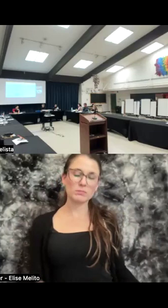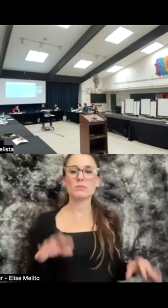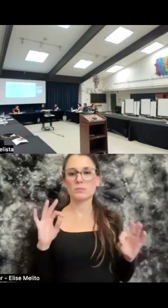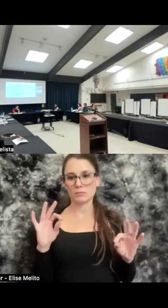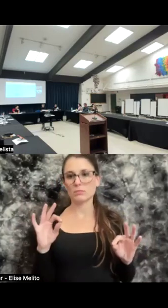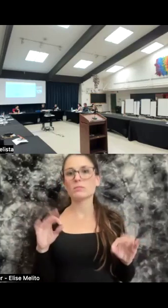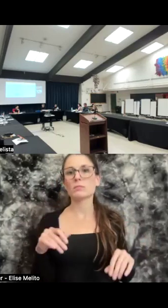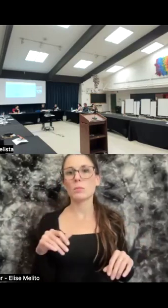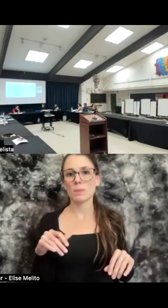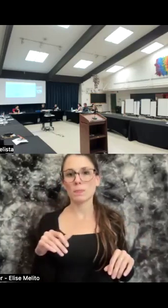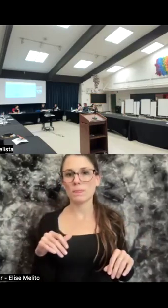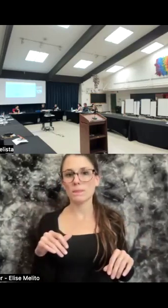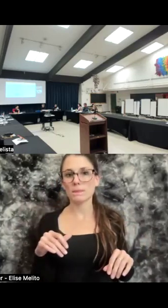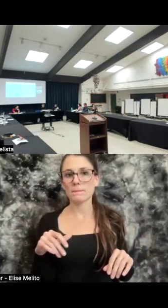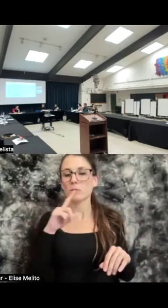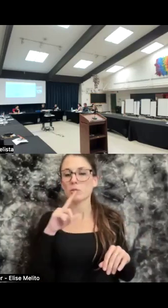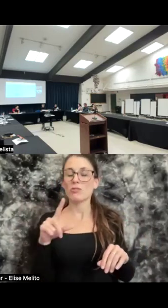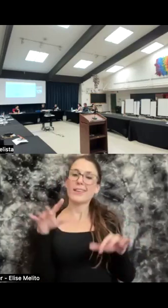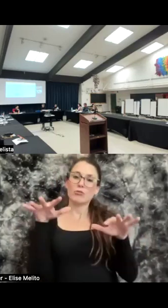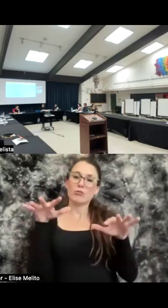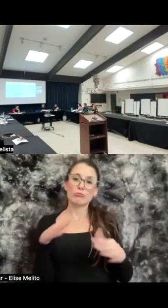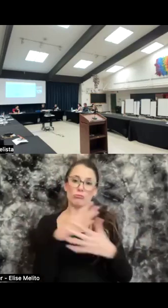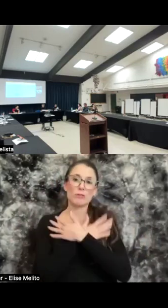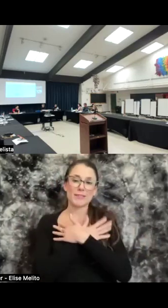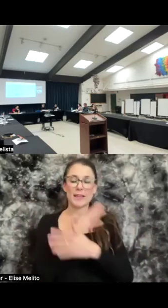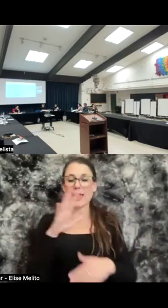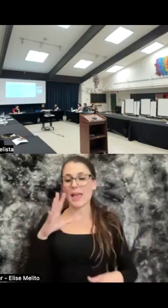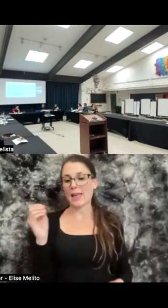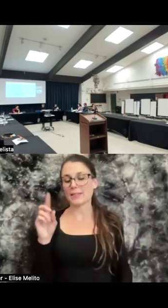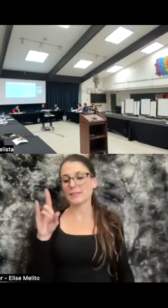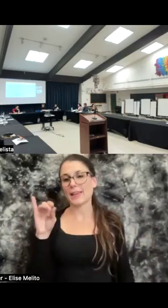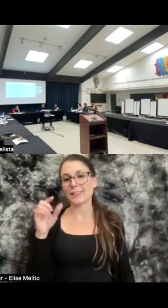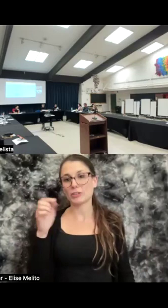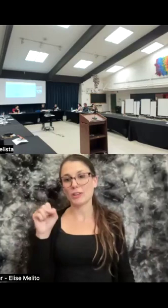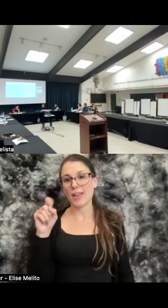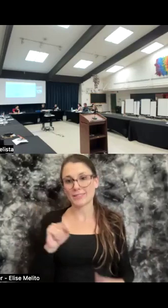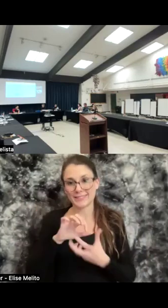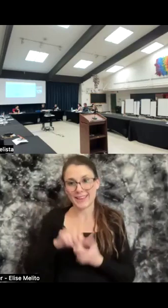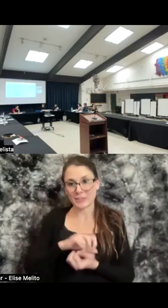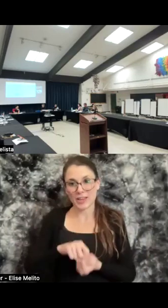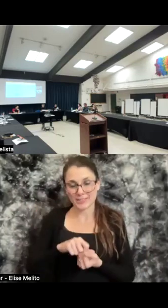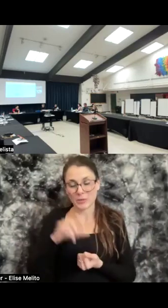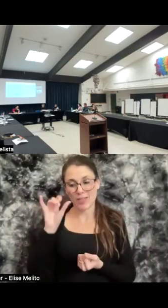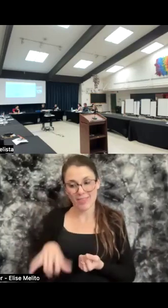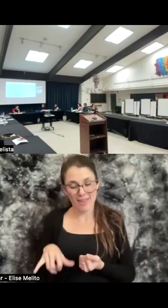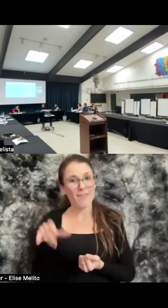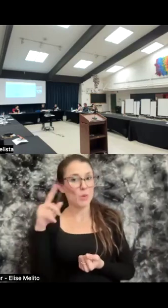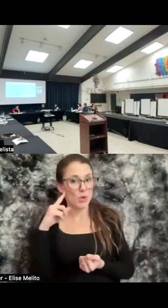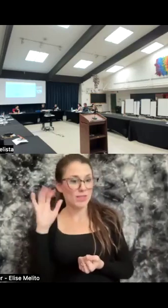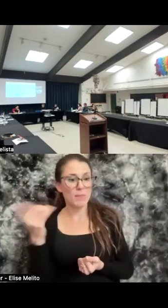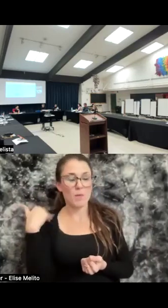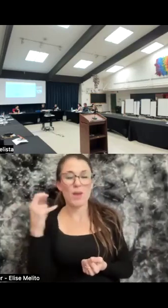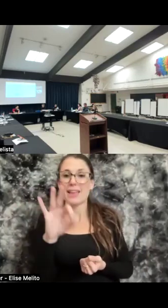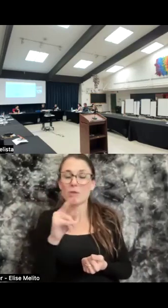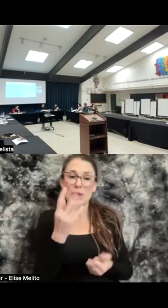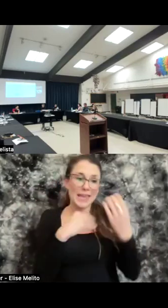Things that, rest and digest, right? We both may have heard that before, but like if we're eating too much, at the end